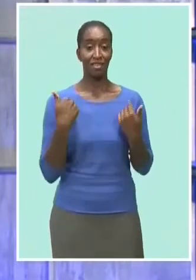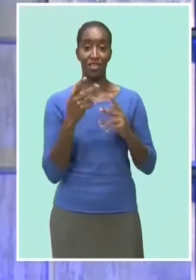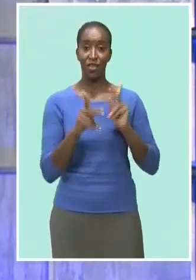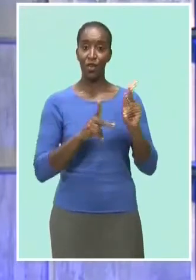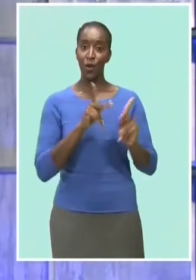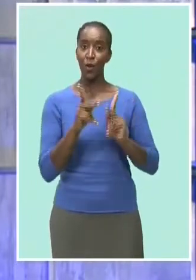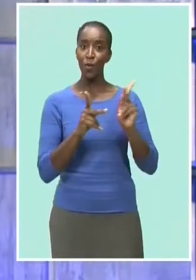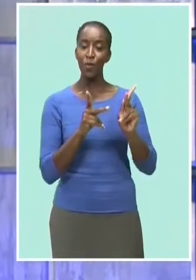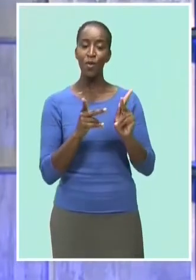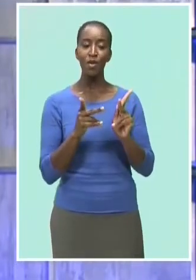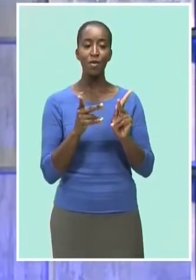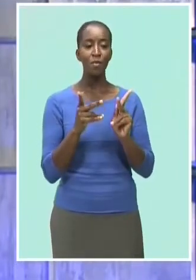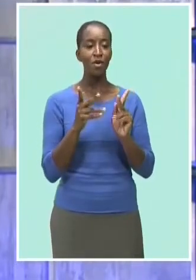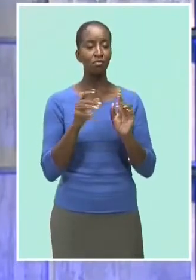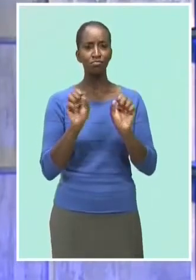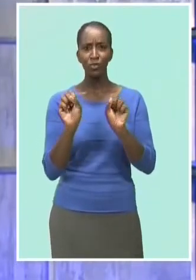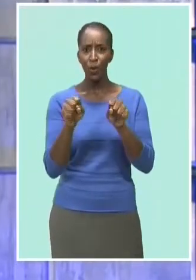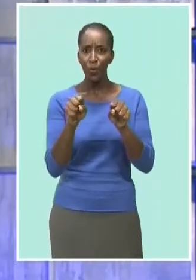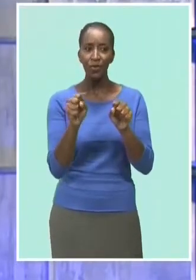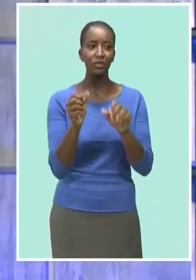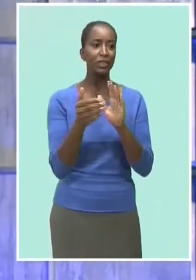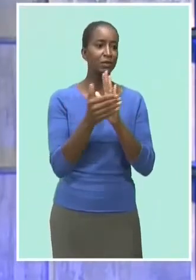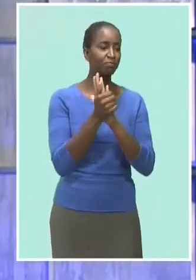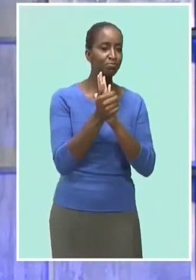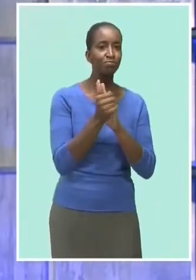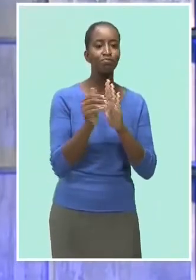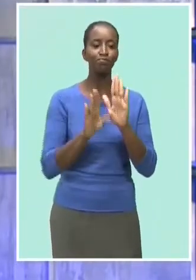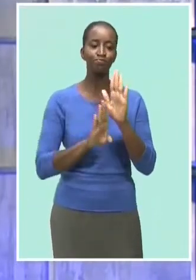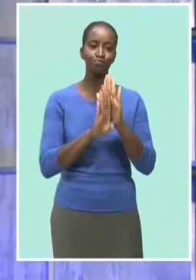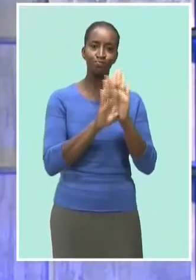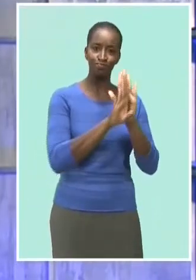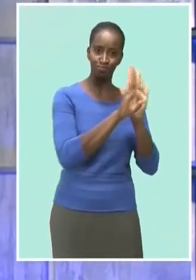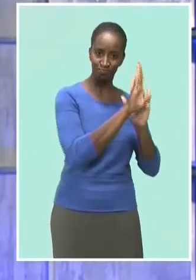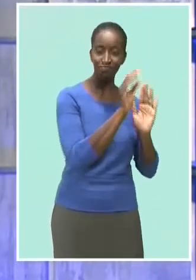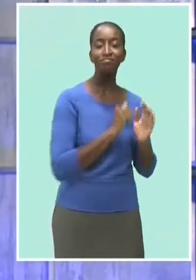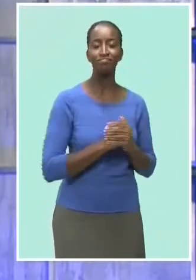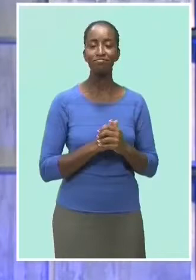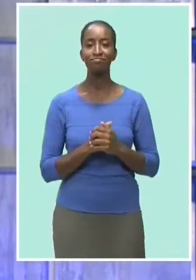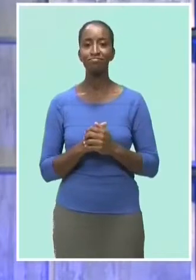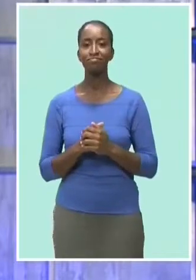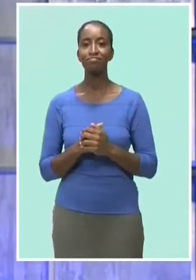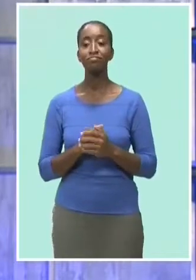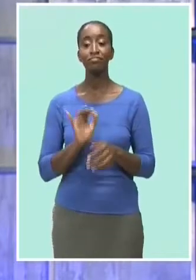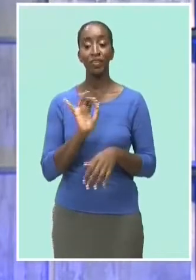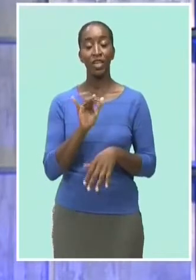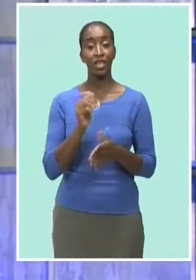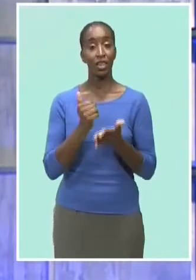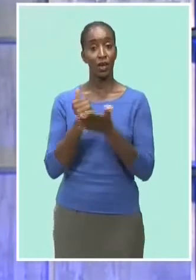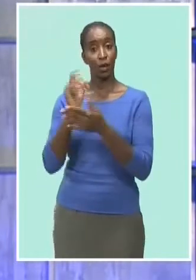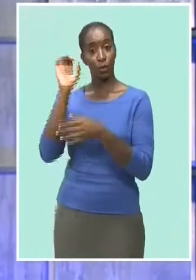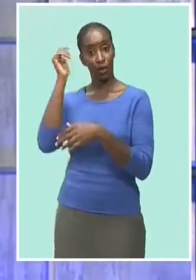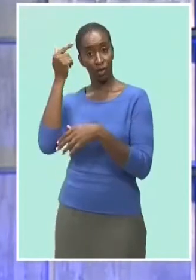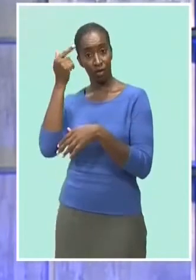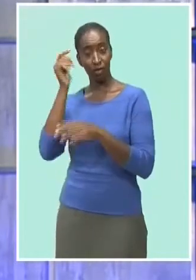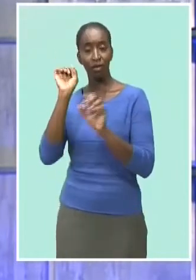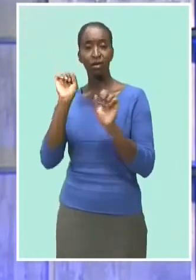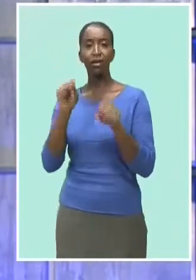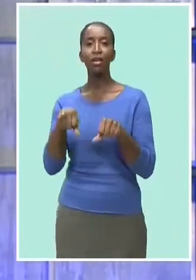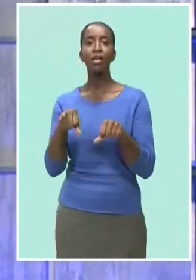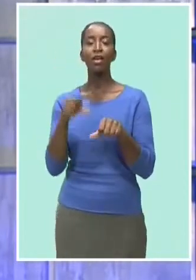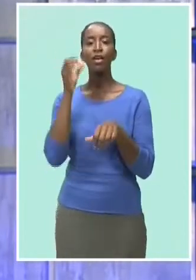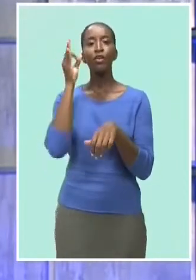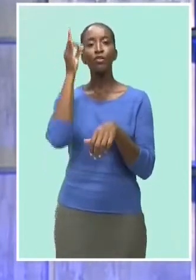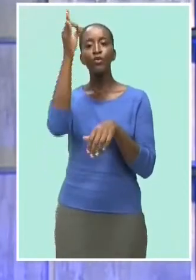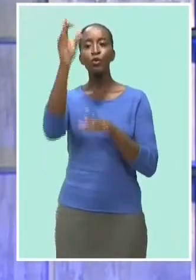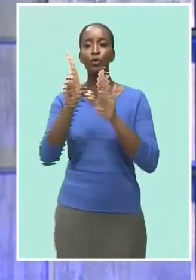new opportunities for training in strategic areas. At the same time, it is expected to help government build out a future development plan for the